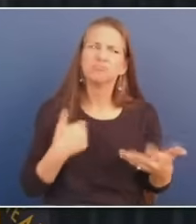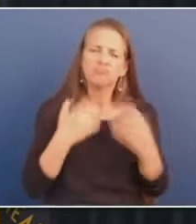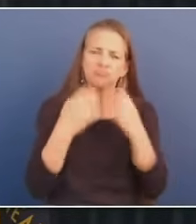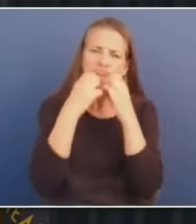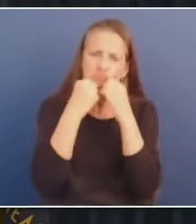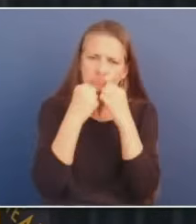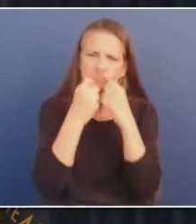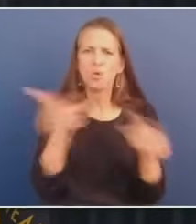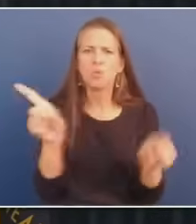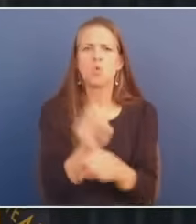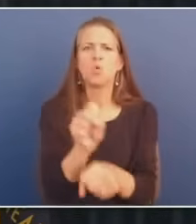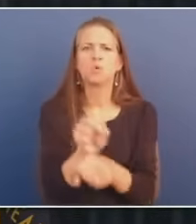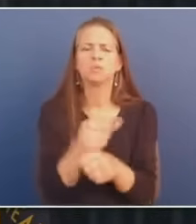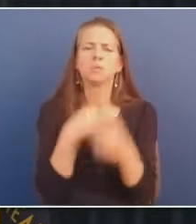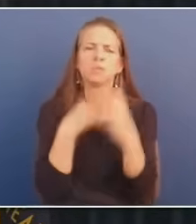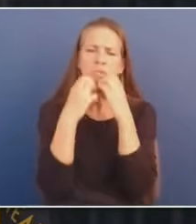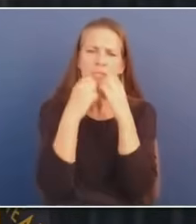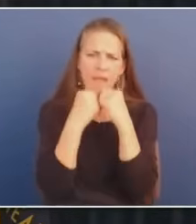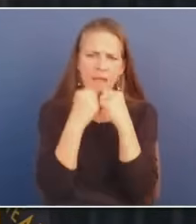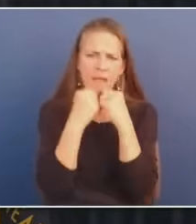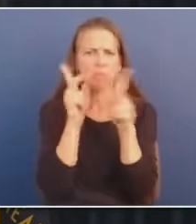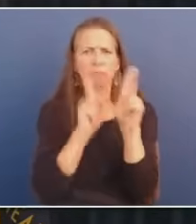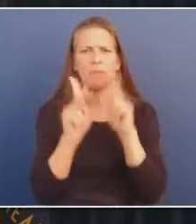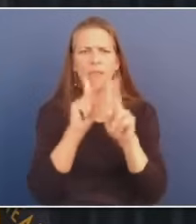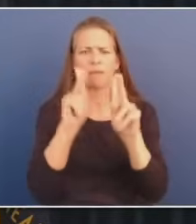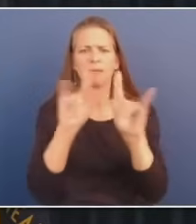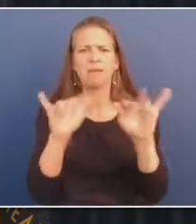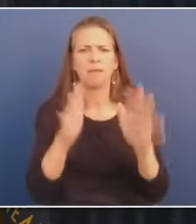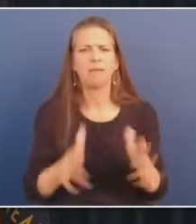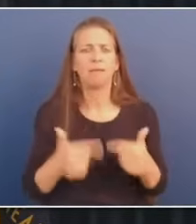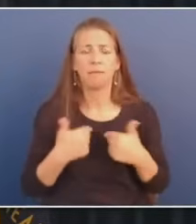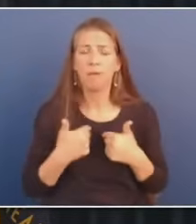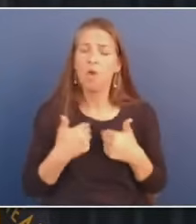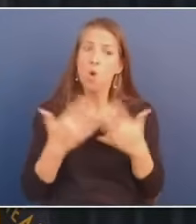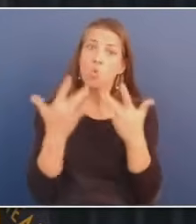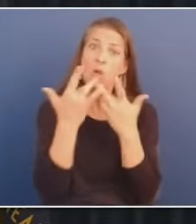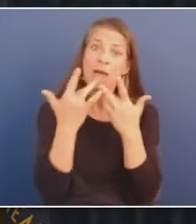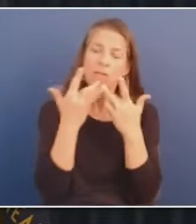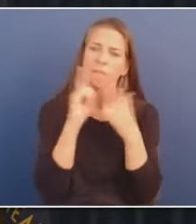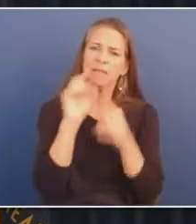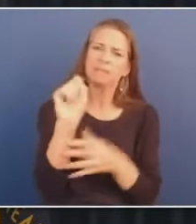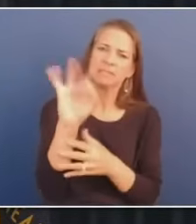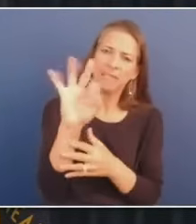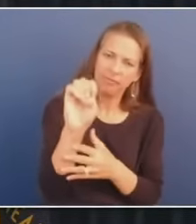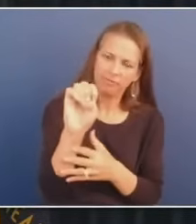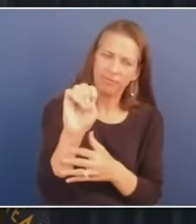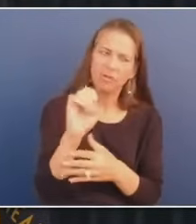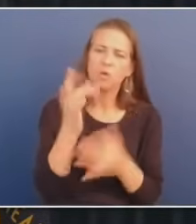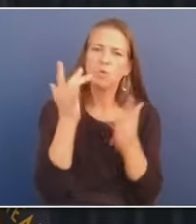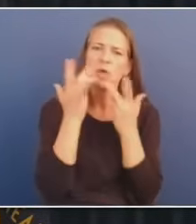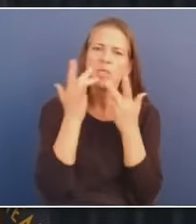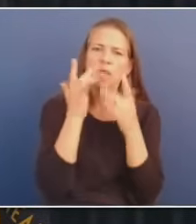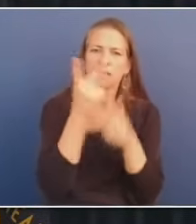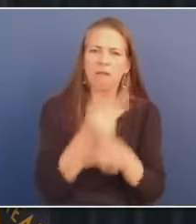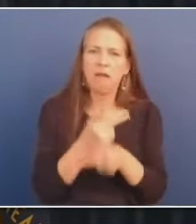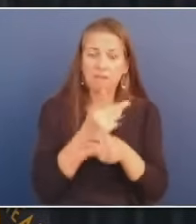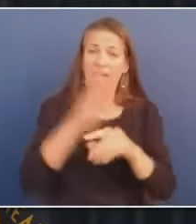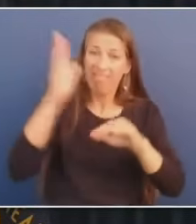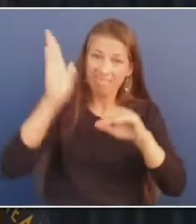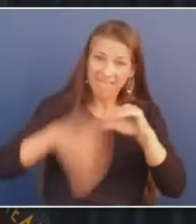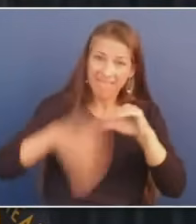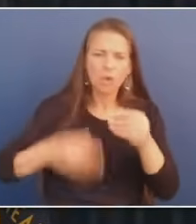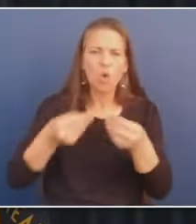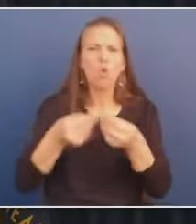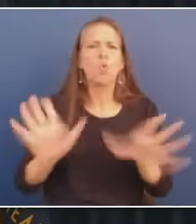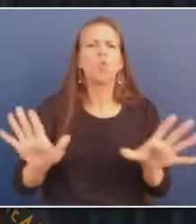care about every single Kentuckian out there, and I would rather be safe and careful than to lose even one